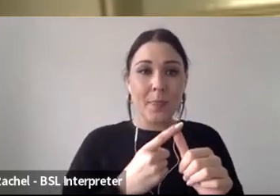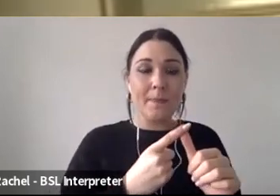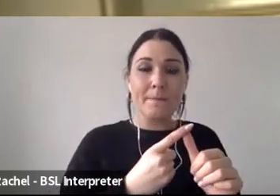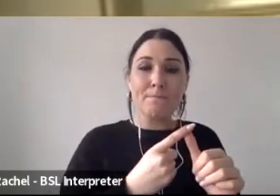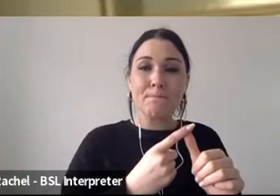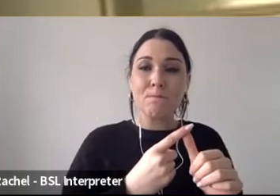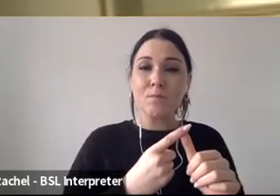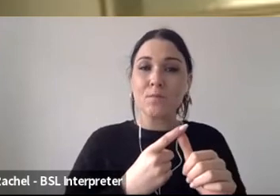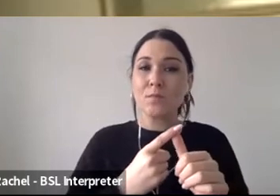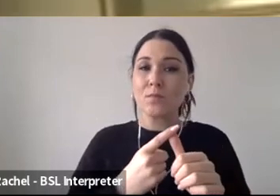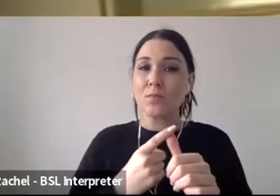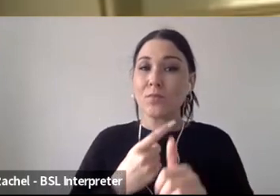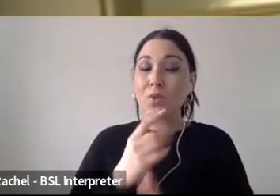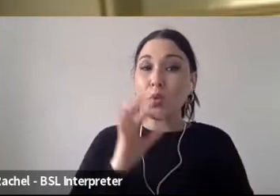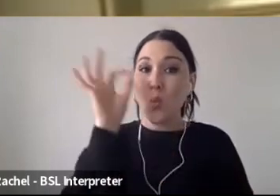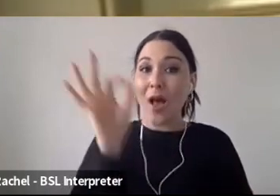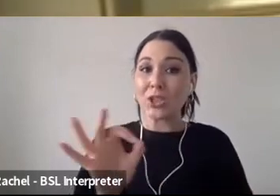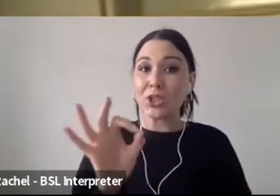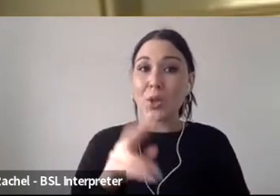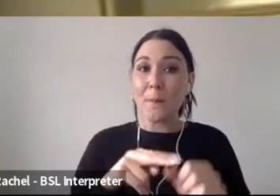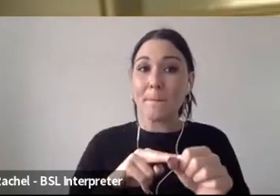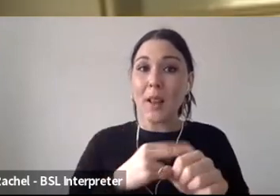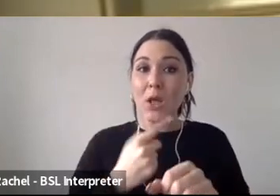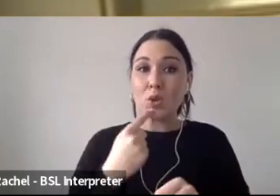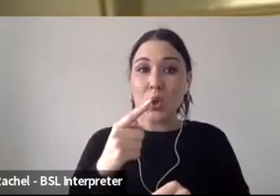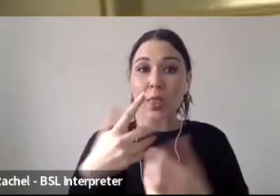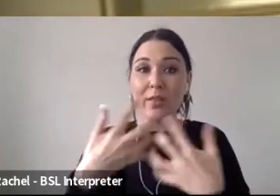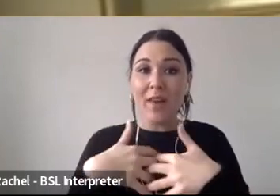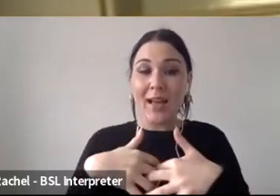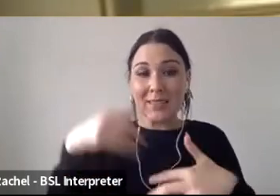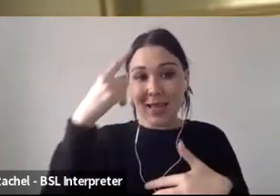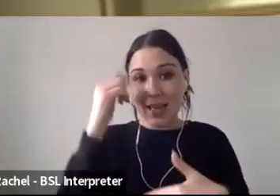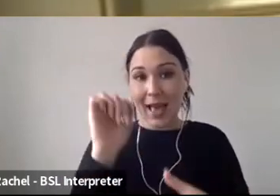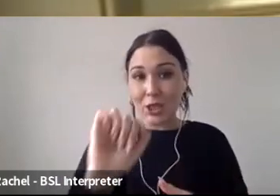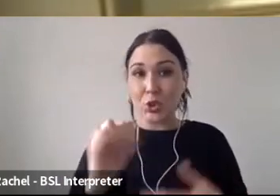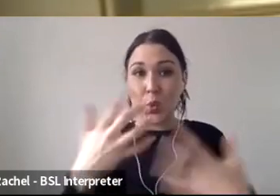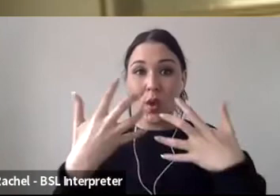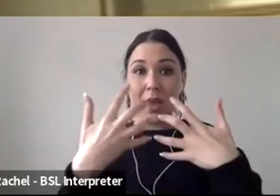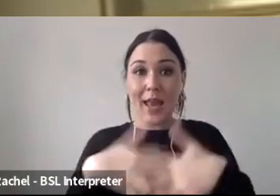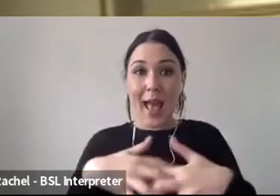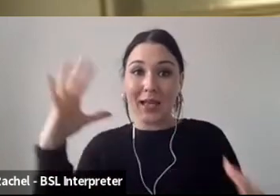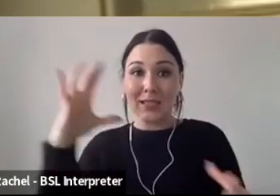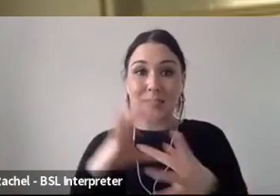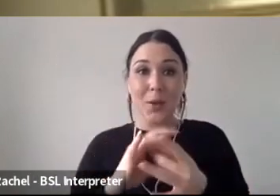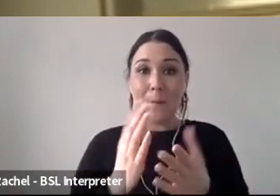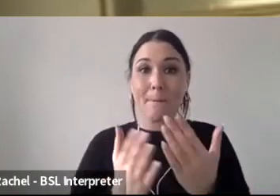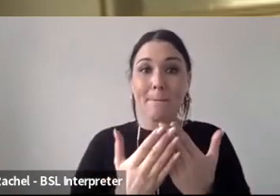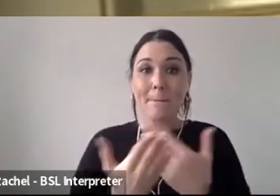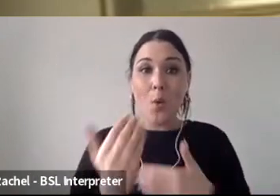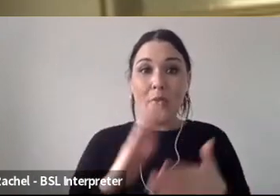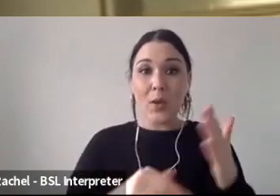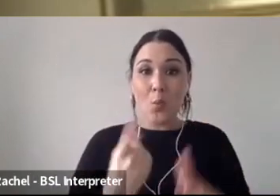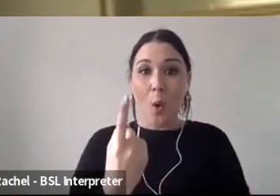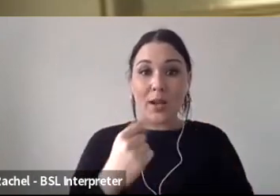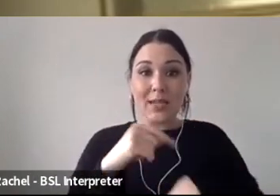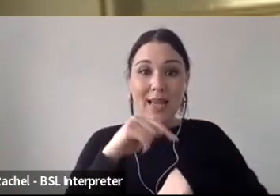about Bluetooth devices. One say, can you connect to more than one device at a time? No, you can't.